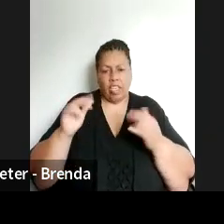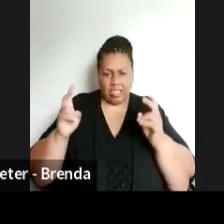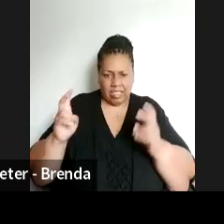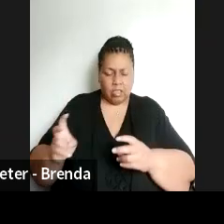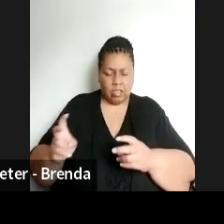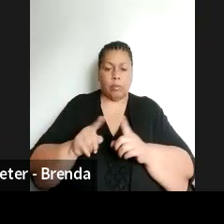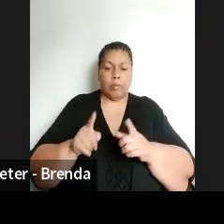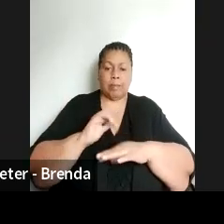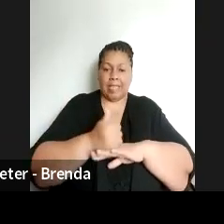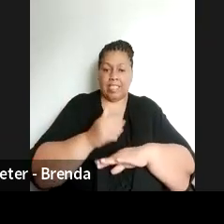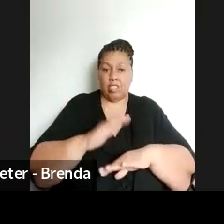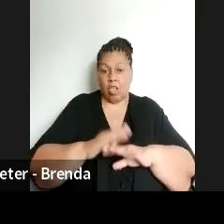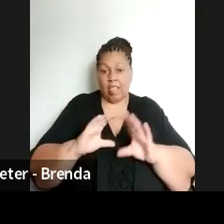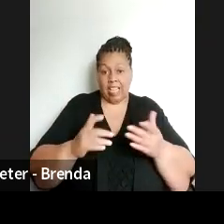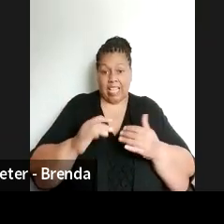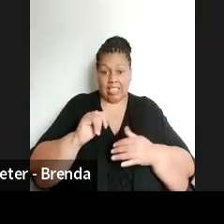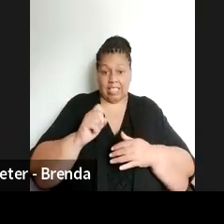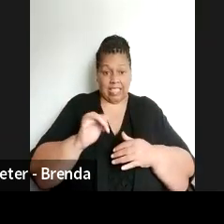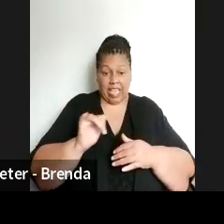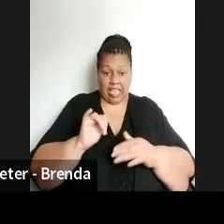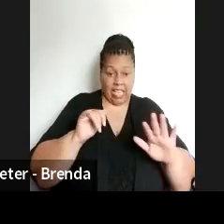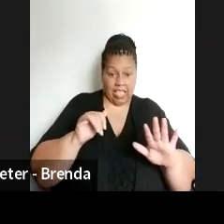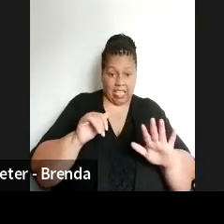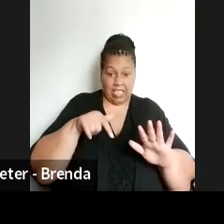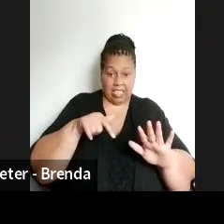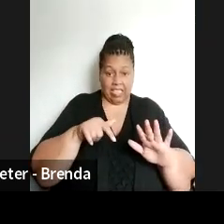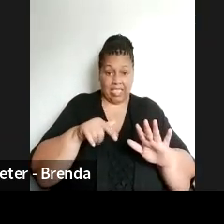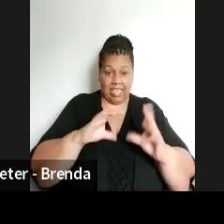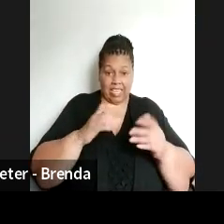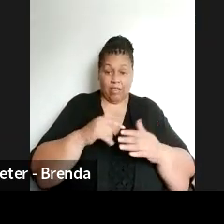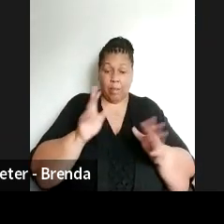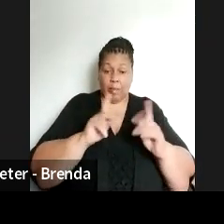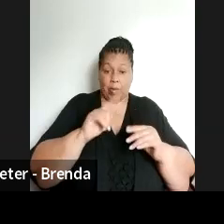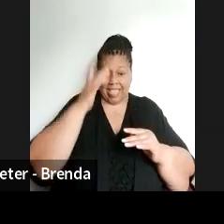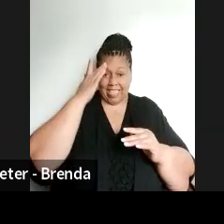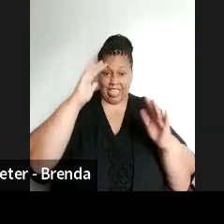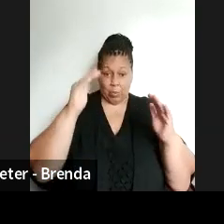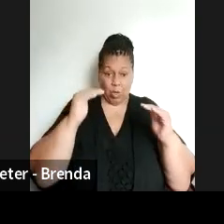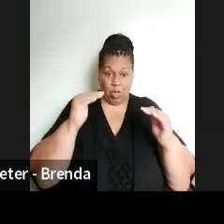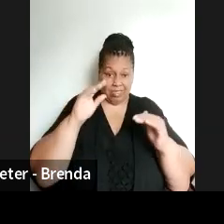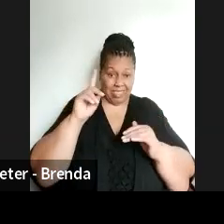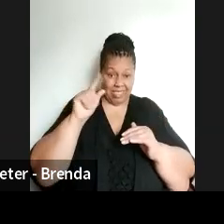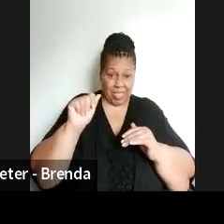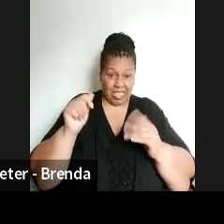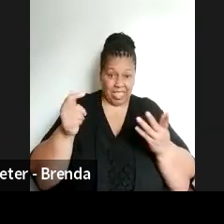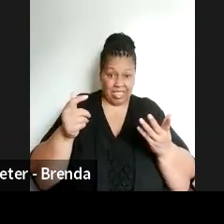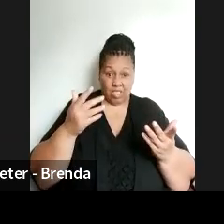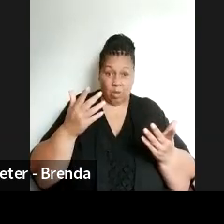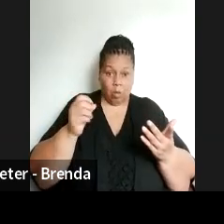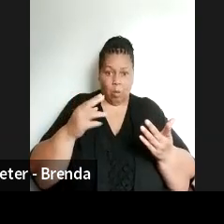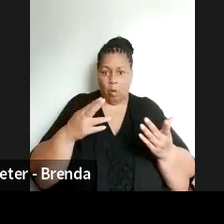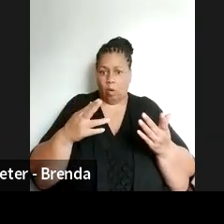what the class is, like, hey, is this the class for people with intellectual disabilities? Then maybe it should be